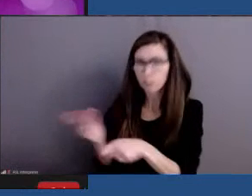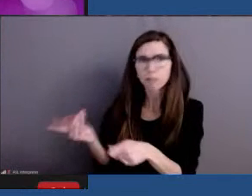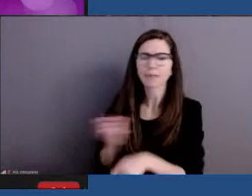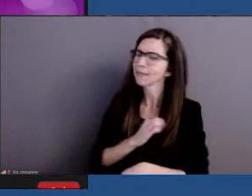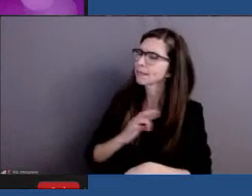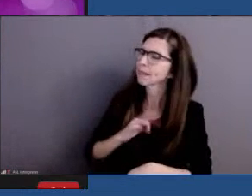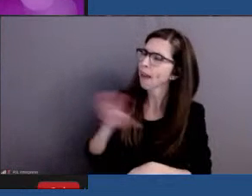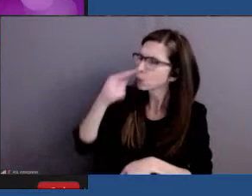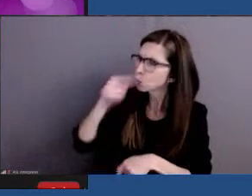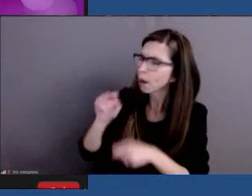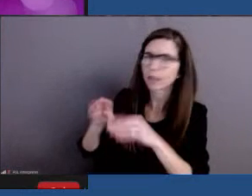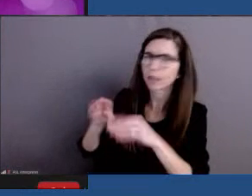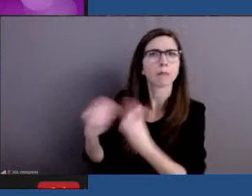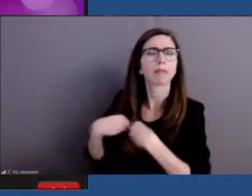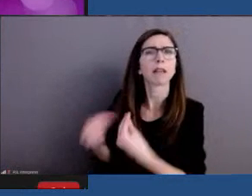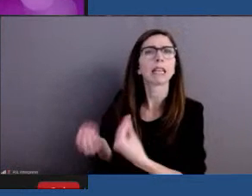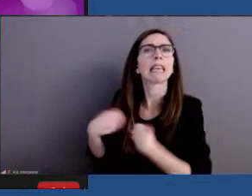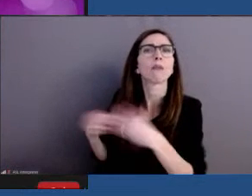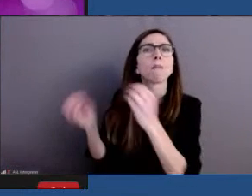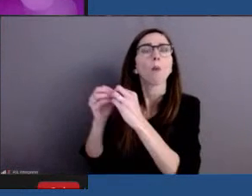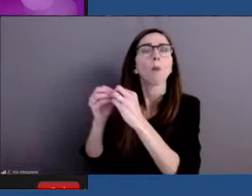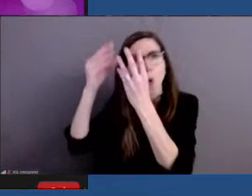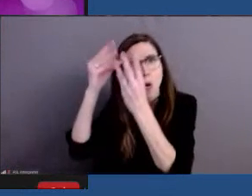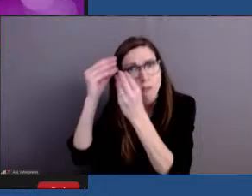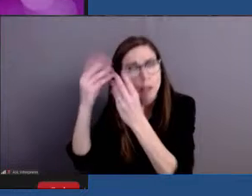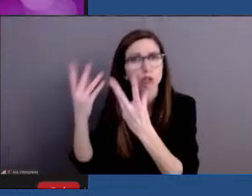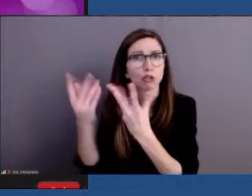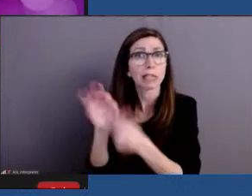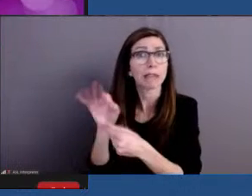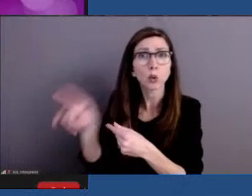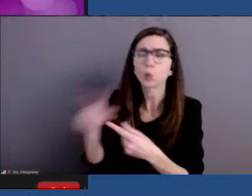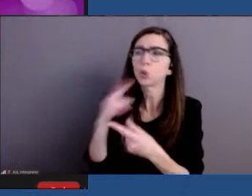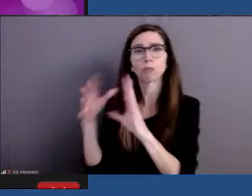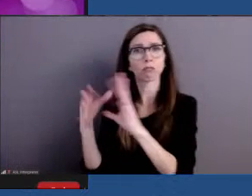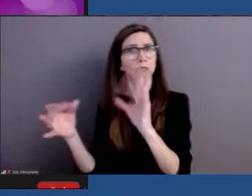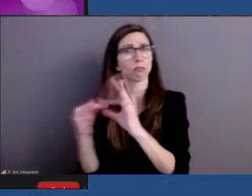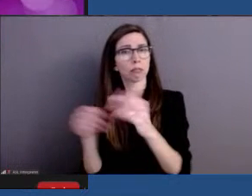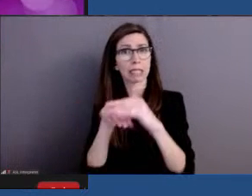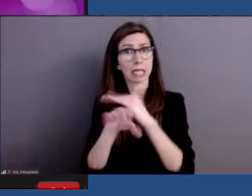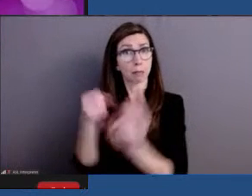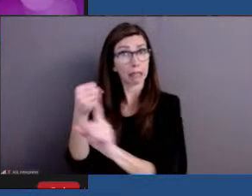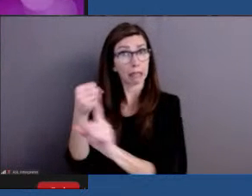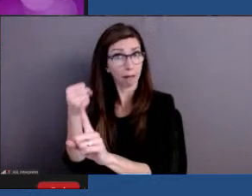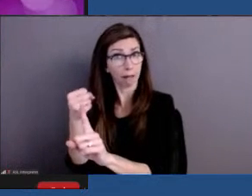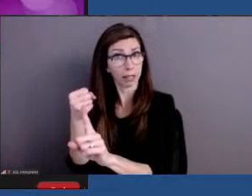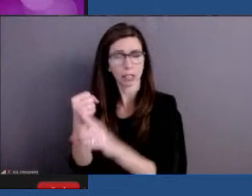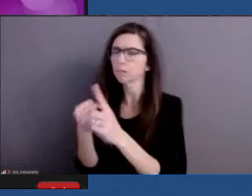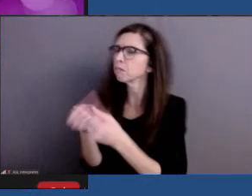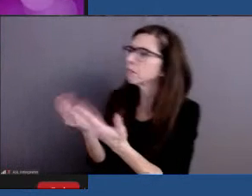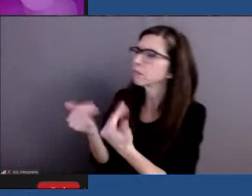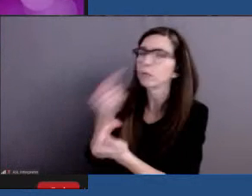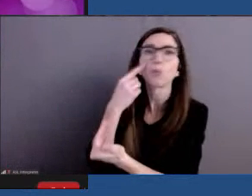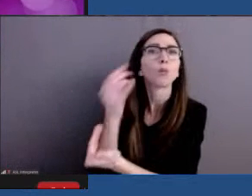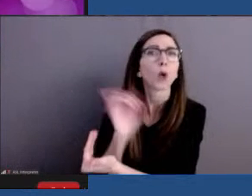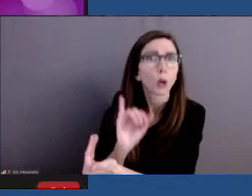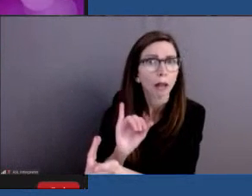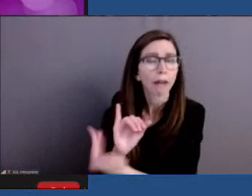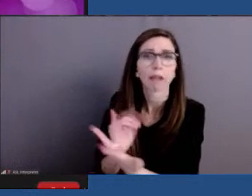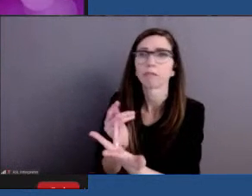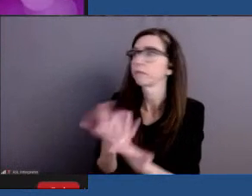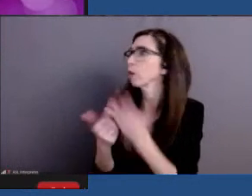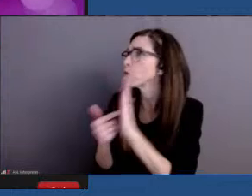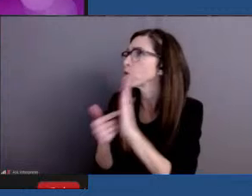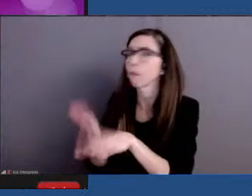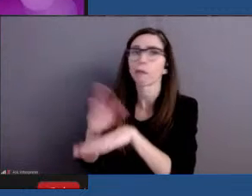clarity and information when they speak about accessibility impacts in the reports they prepare for committees on various projects and